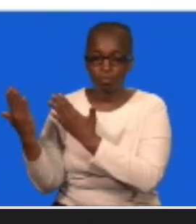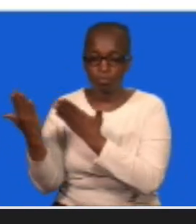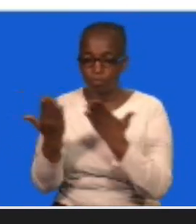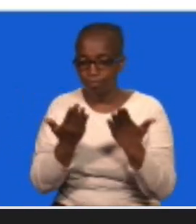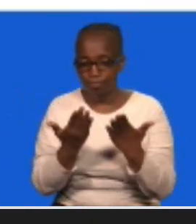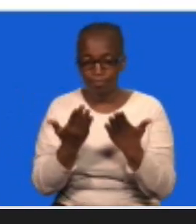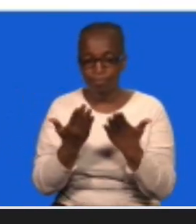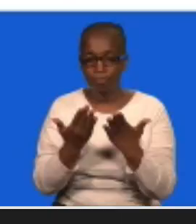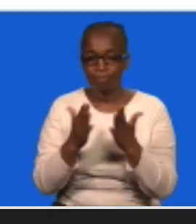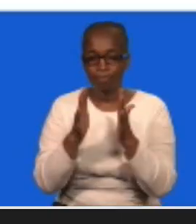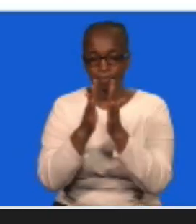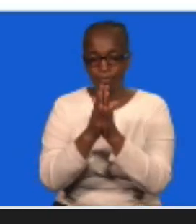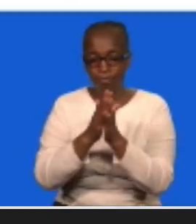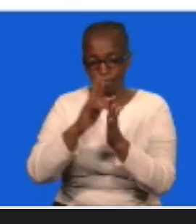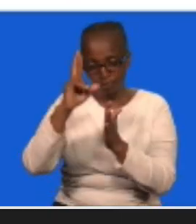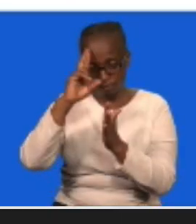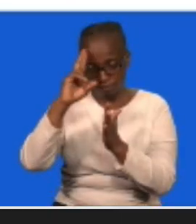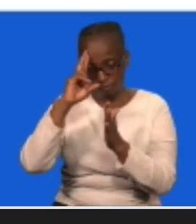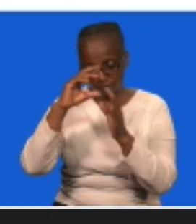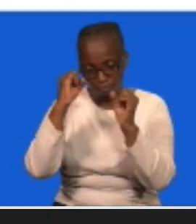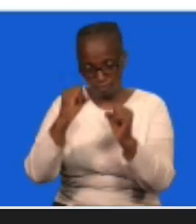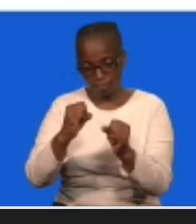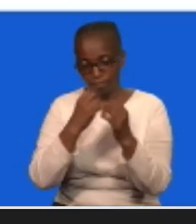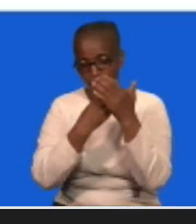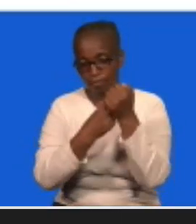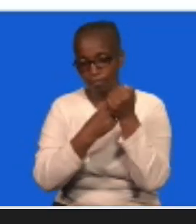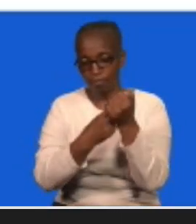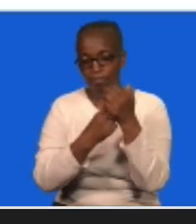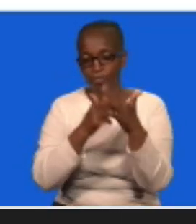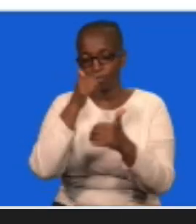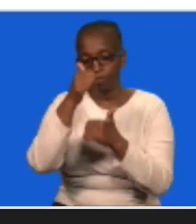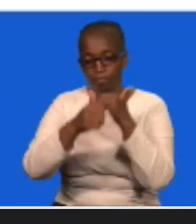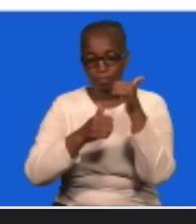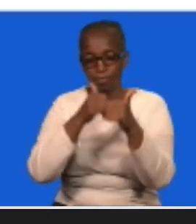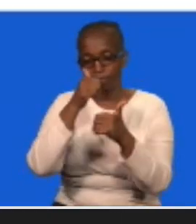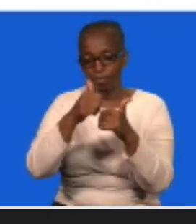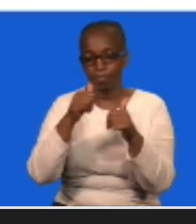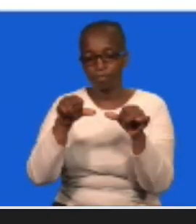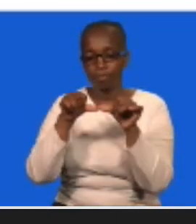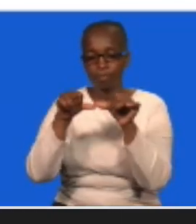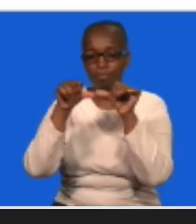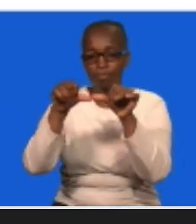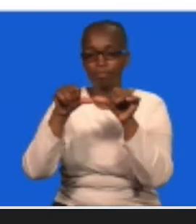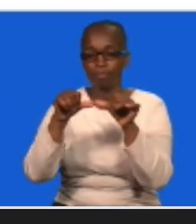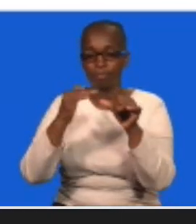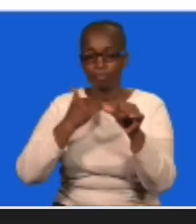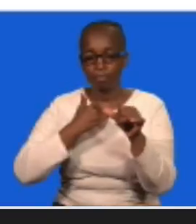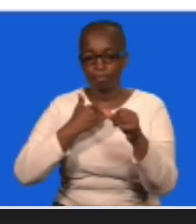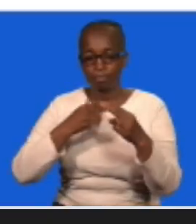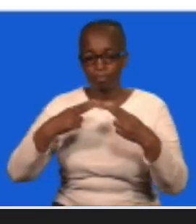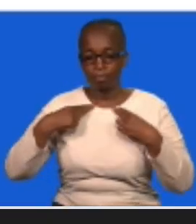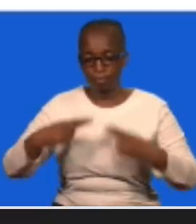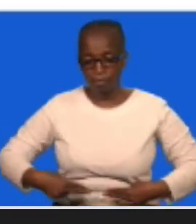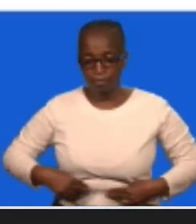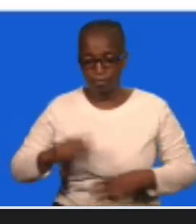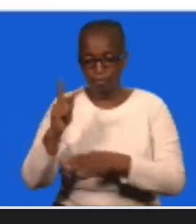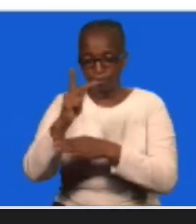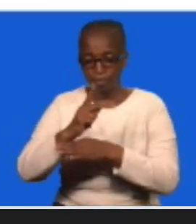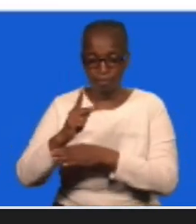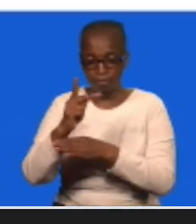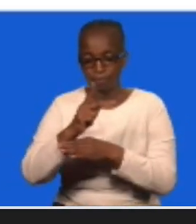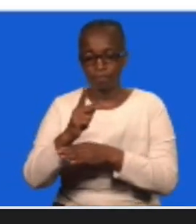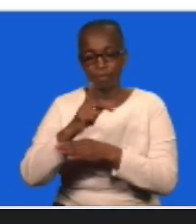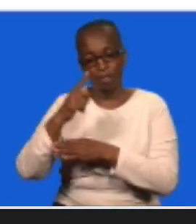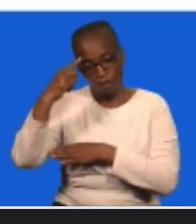welcome similar initiatives and recognize that strong partnerships are key to achieve sustainable healthcare